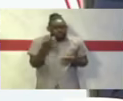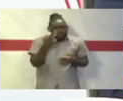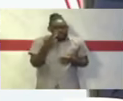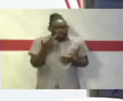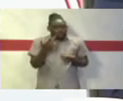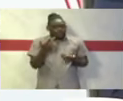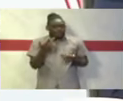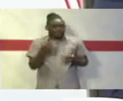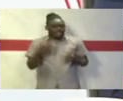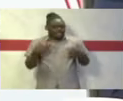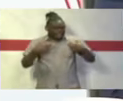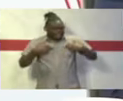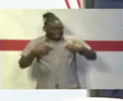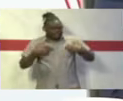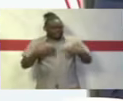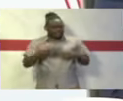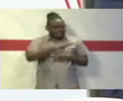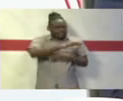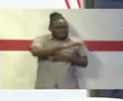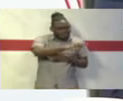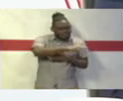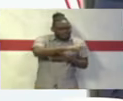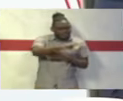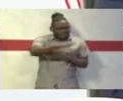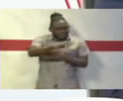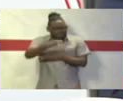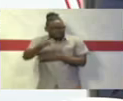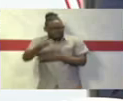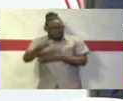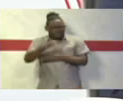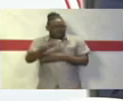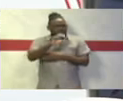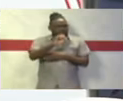oximeters and which include possibly about